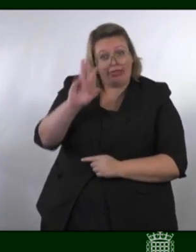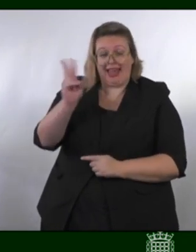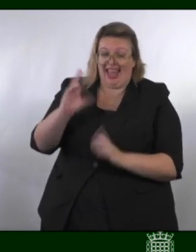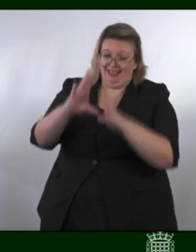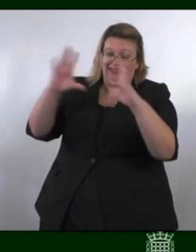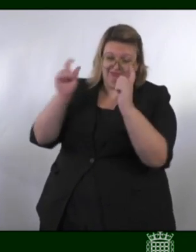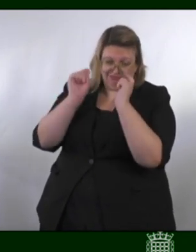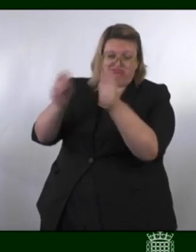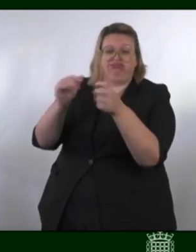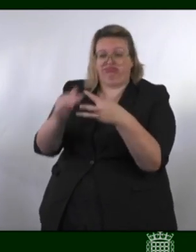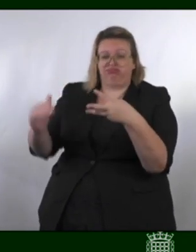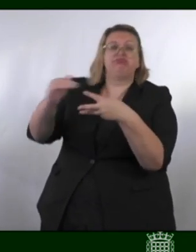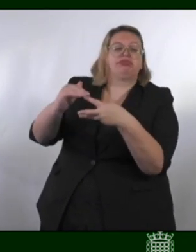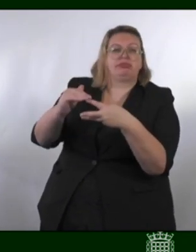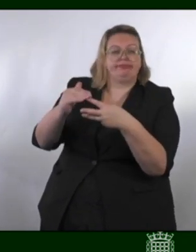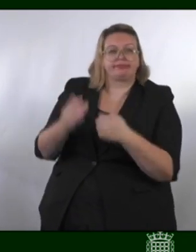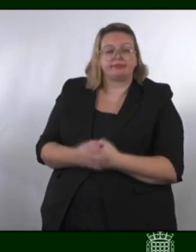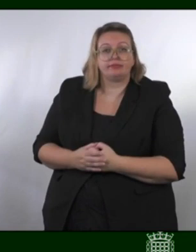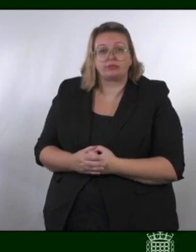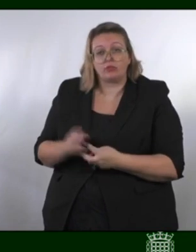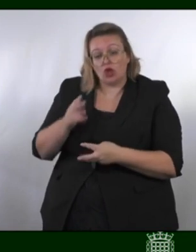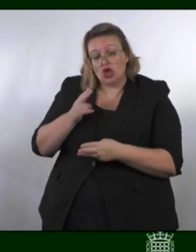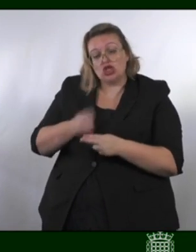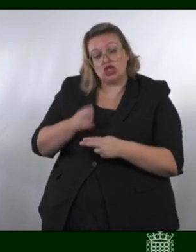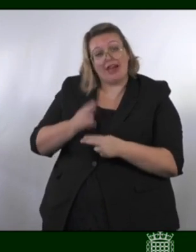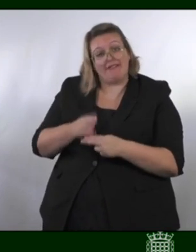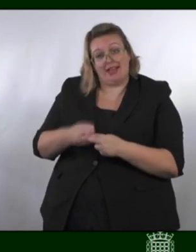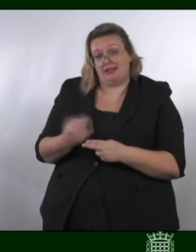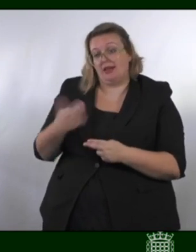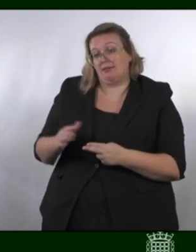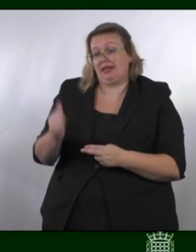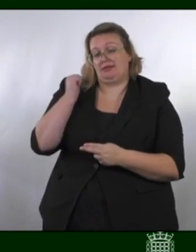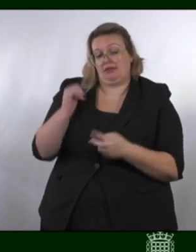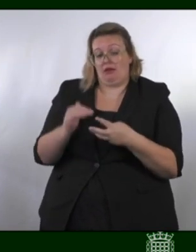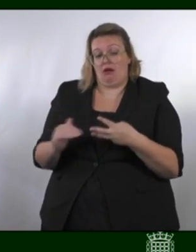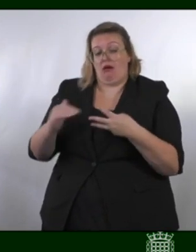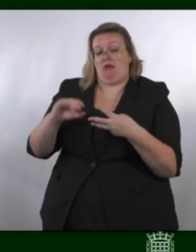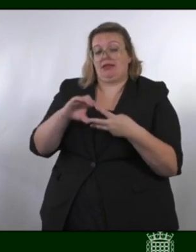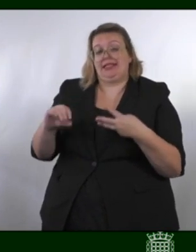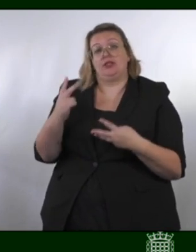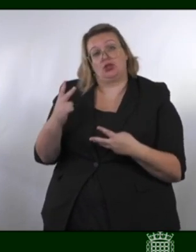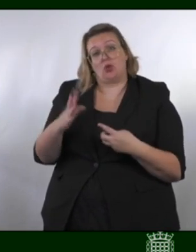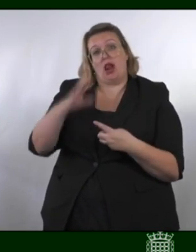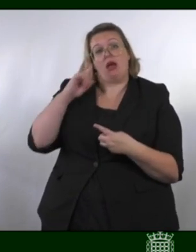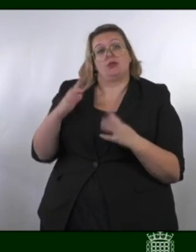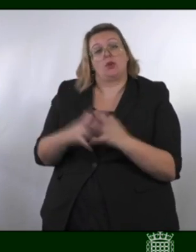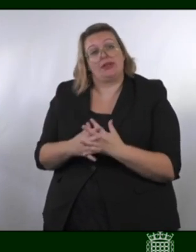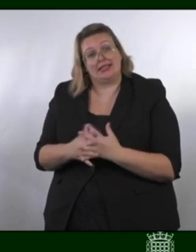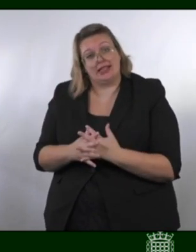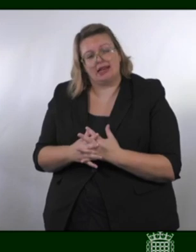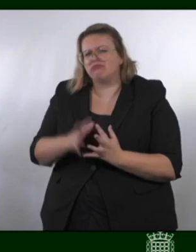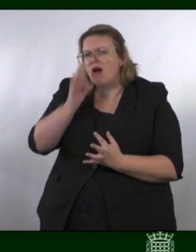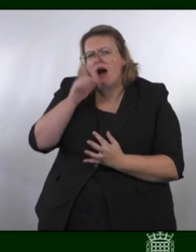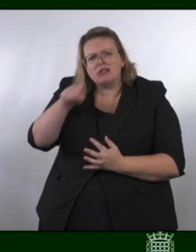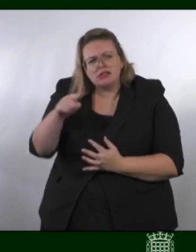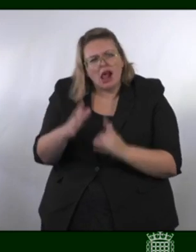lockdown. Now, Sheffield went into two-tier restrictions last Wednesday. So, did ministers make the wrong judgment a